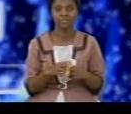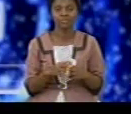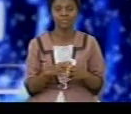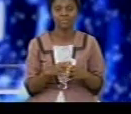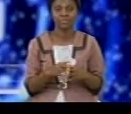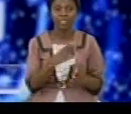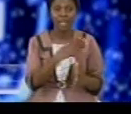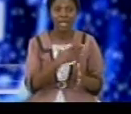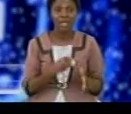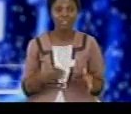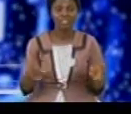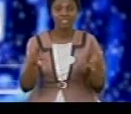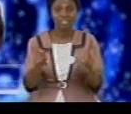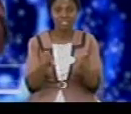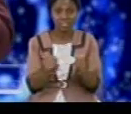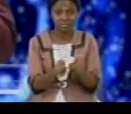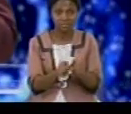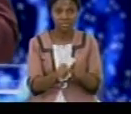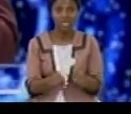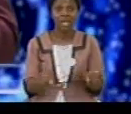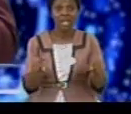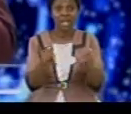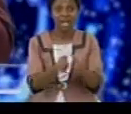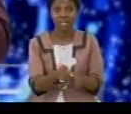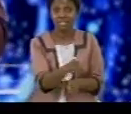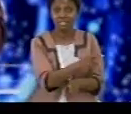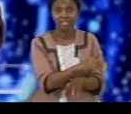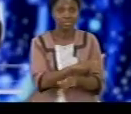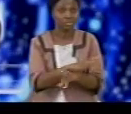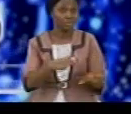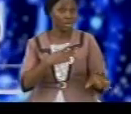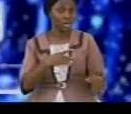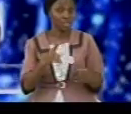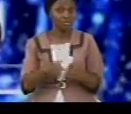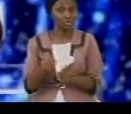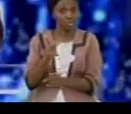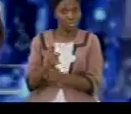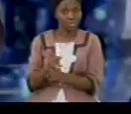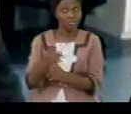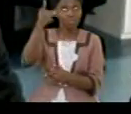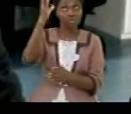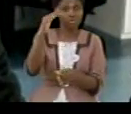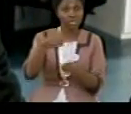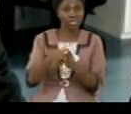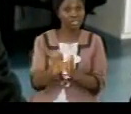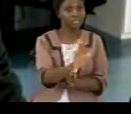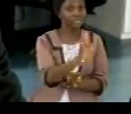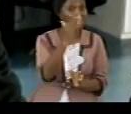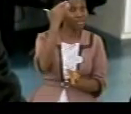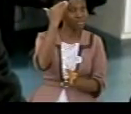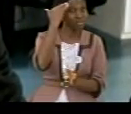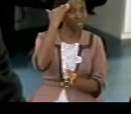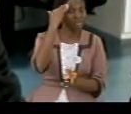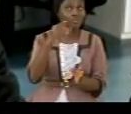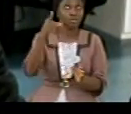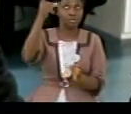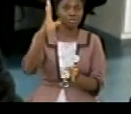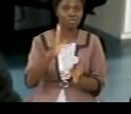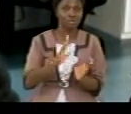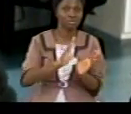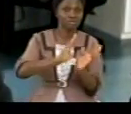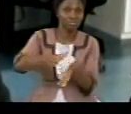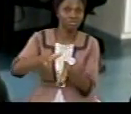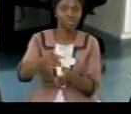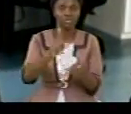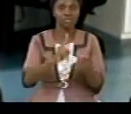And even as they did not like to retain God in their knowledge, God gave them over to a reprobate mind